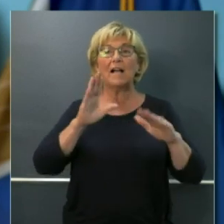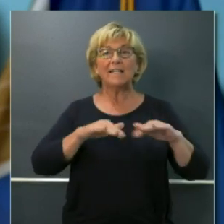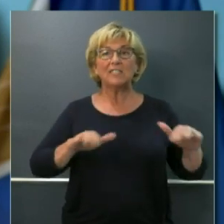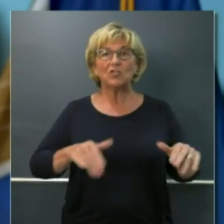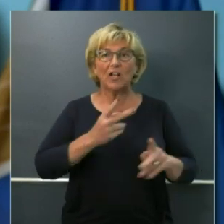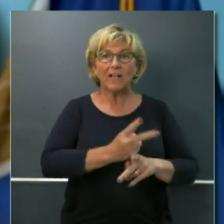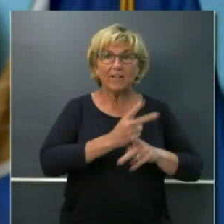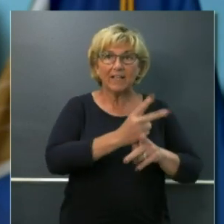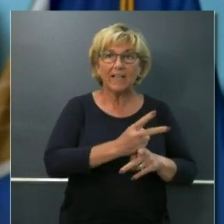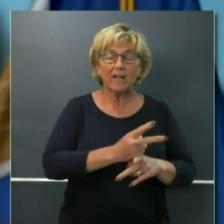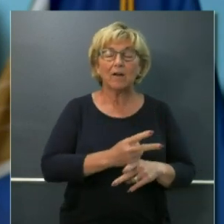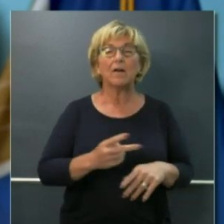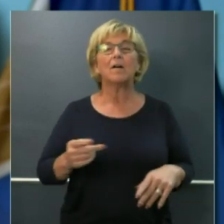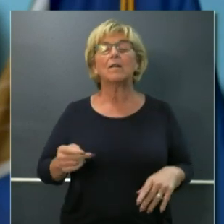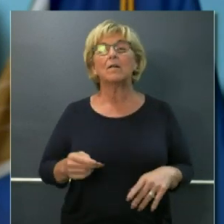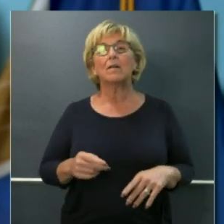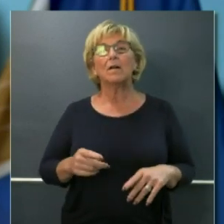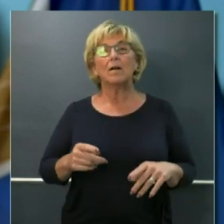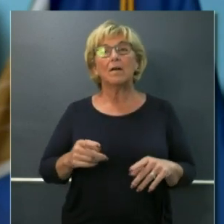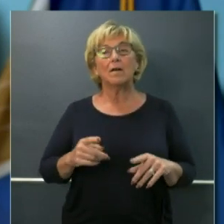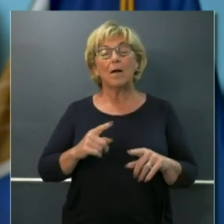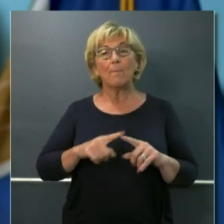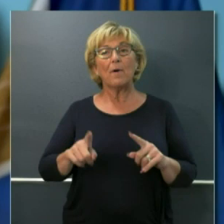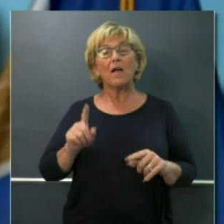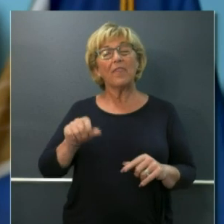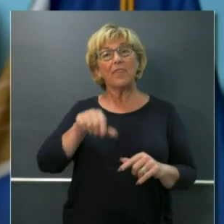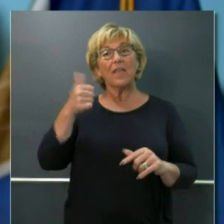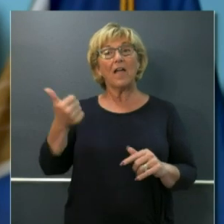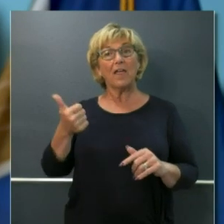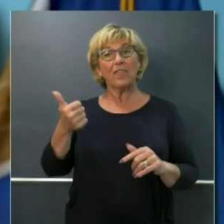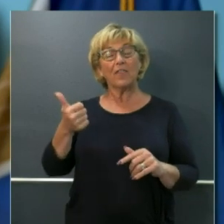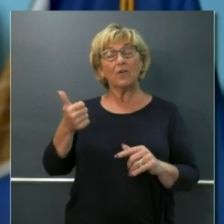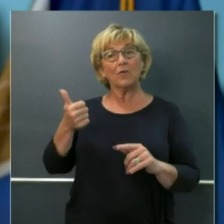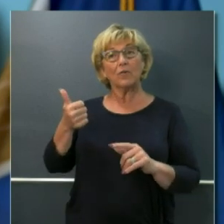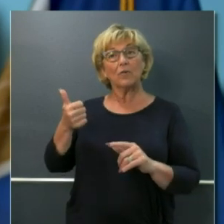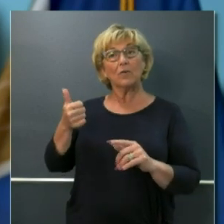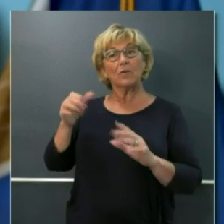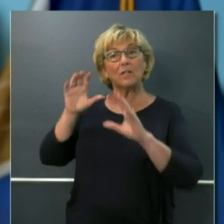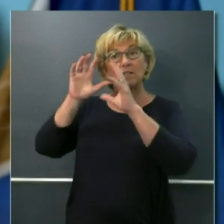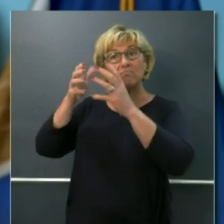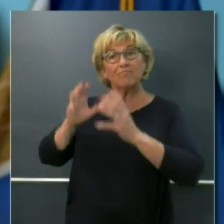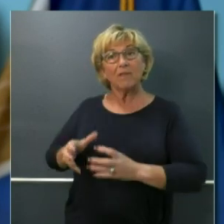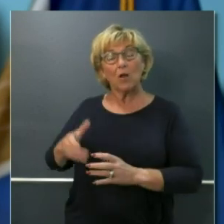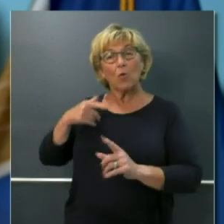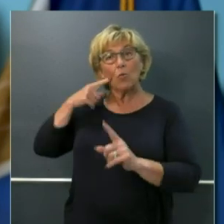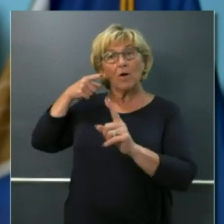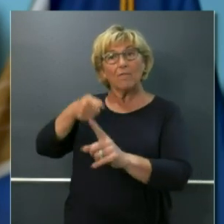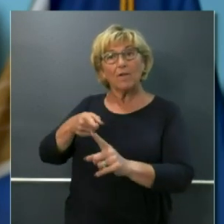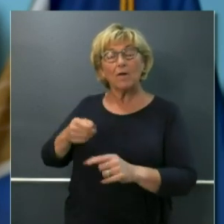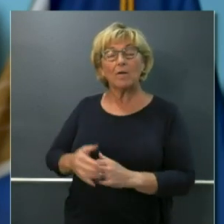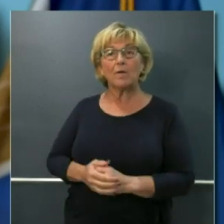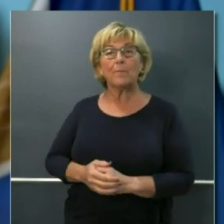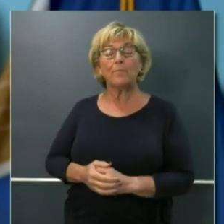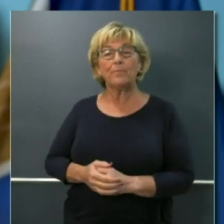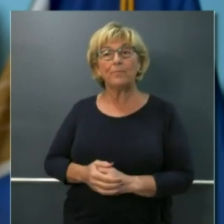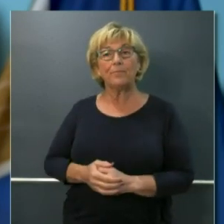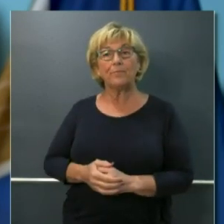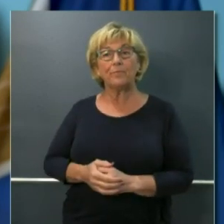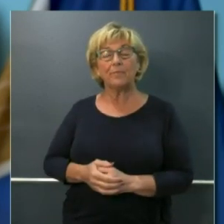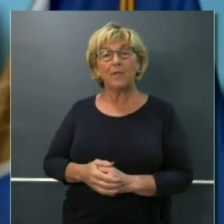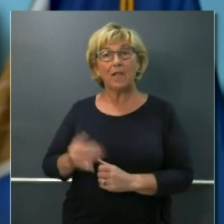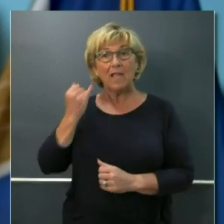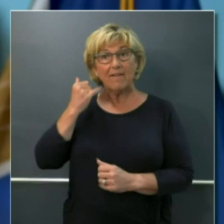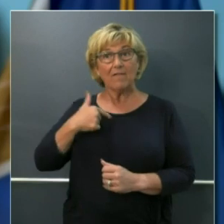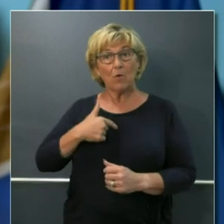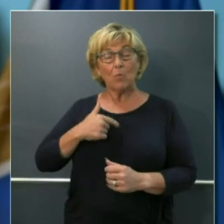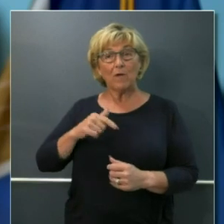that, briefly, I want to just mention that other indicator, that sixth indicator, and that is if we pull back and we modify